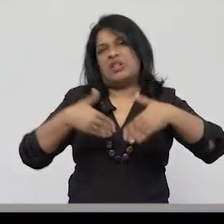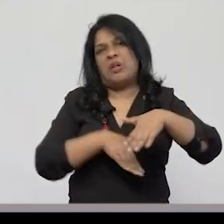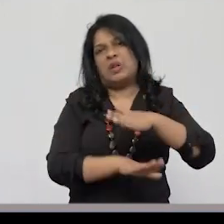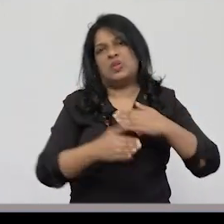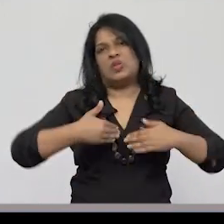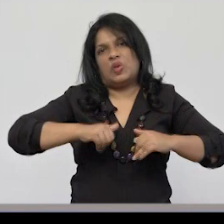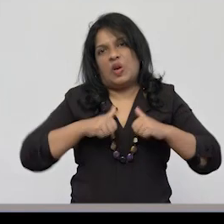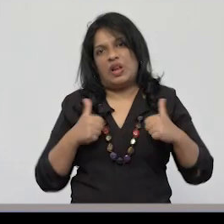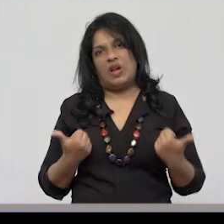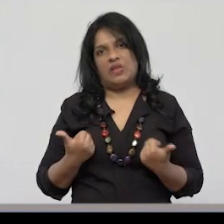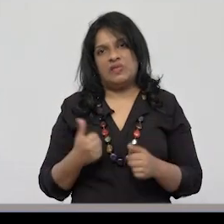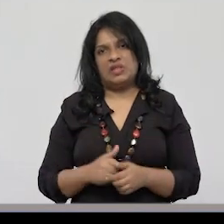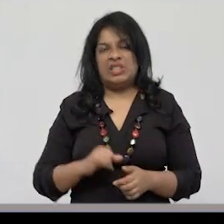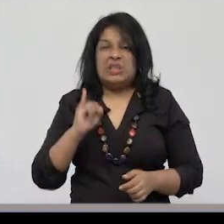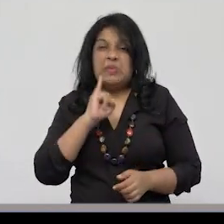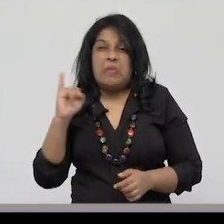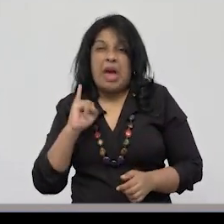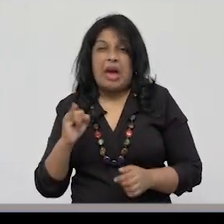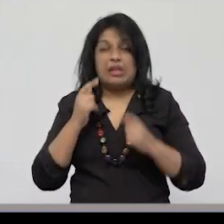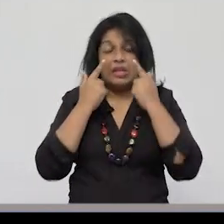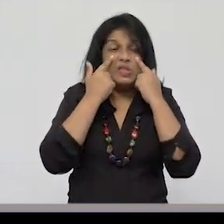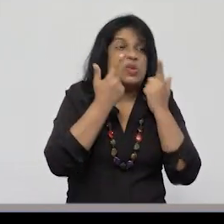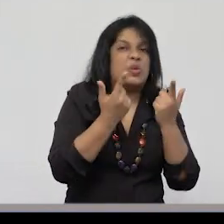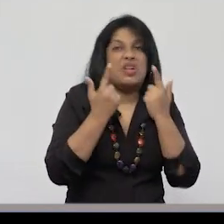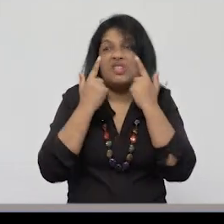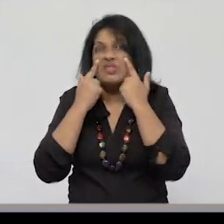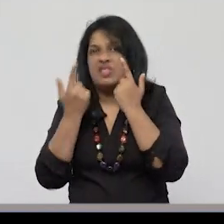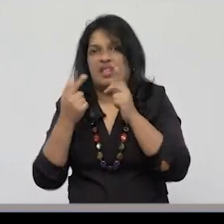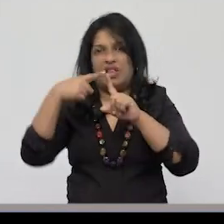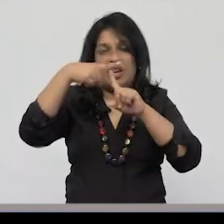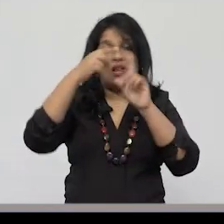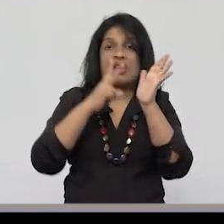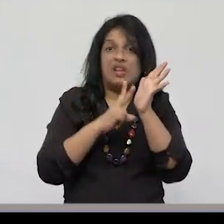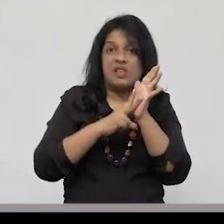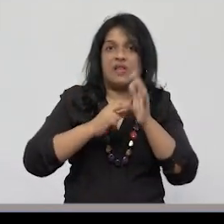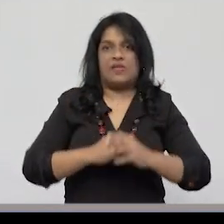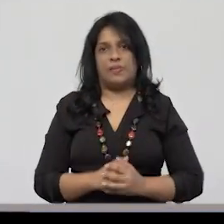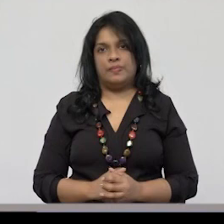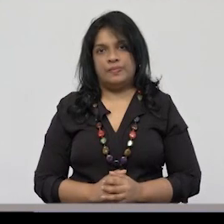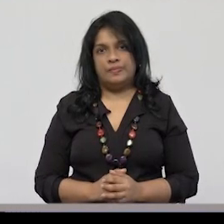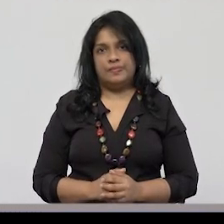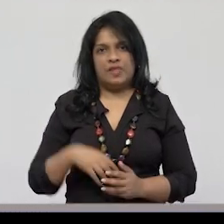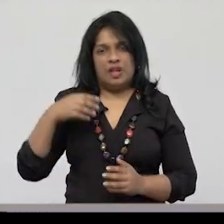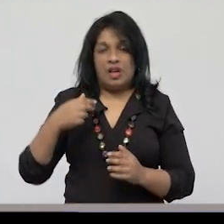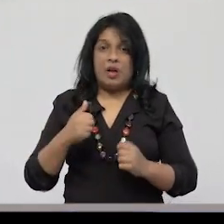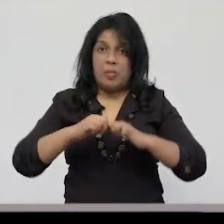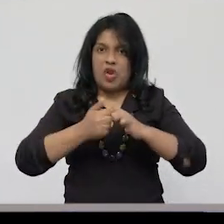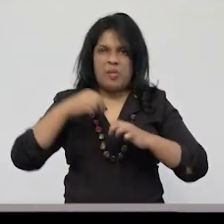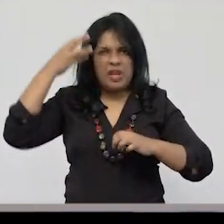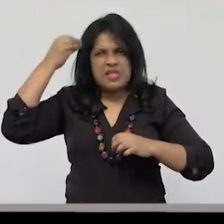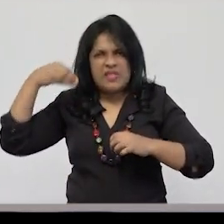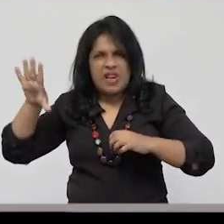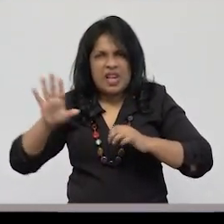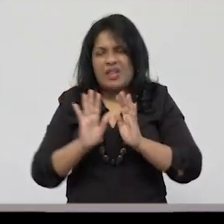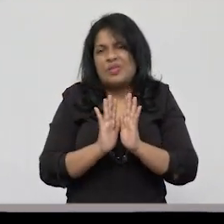The lustful motor. The motor that brings sinful temptation. Right? Some people, when they want to get released from stress, they